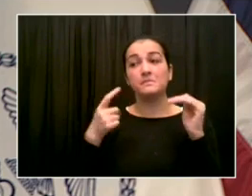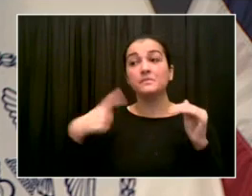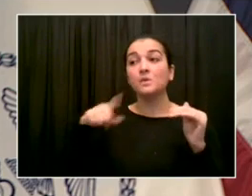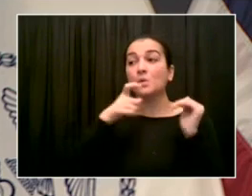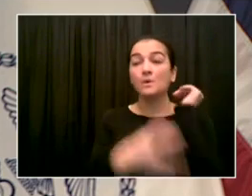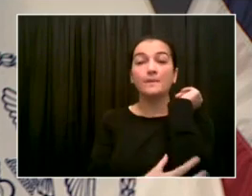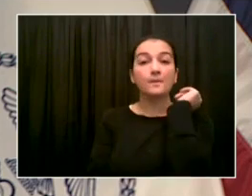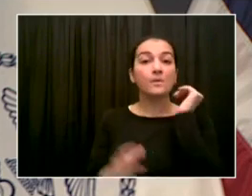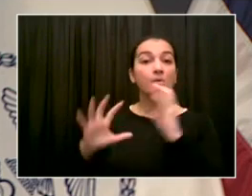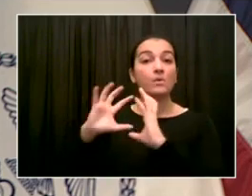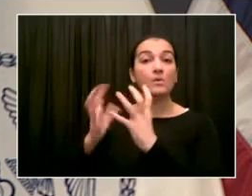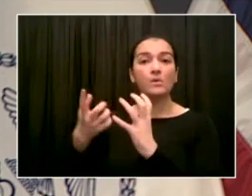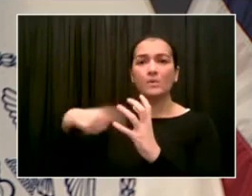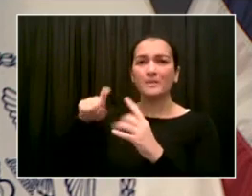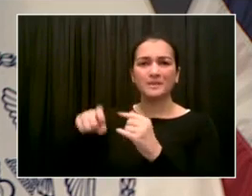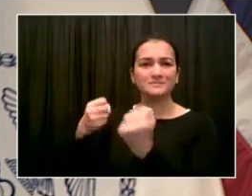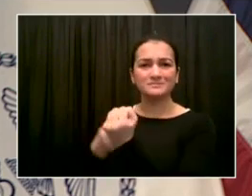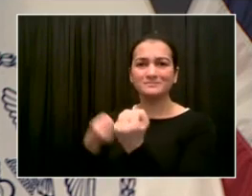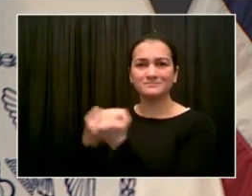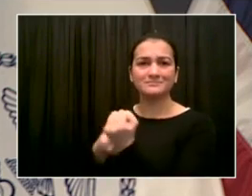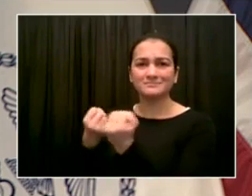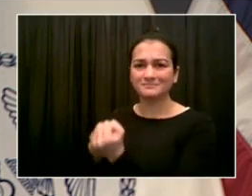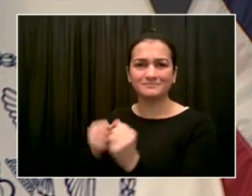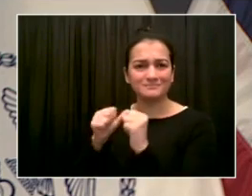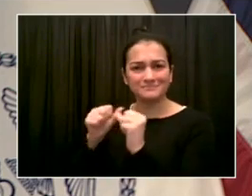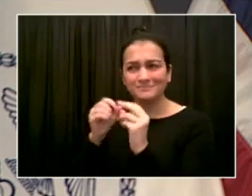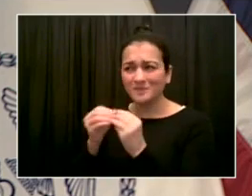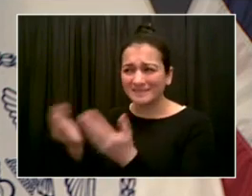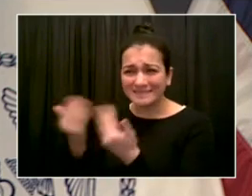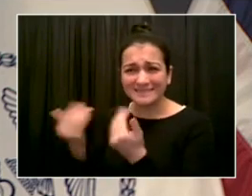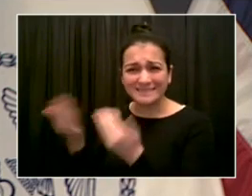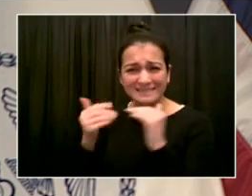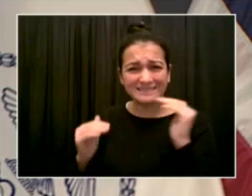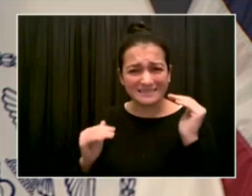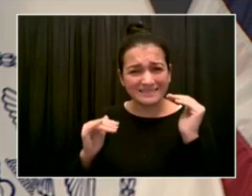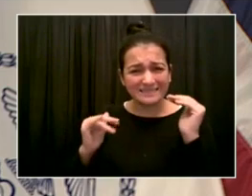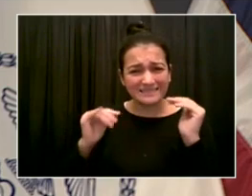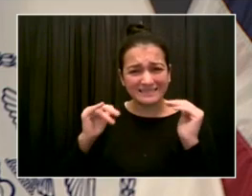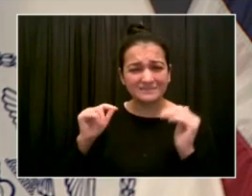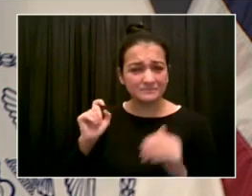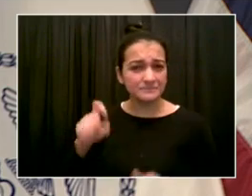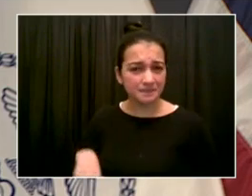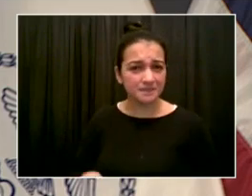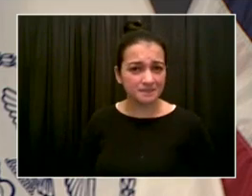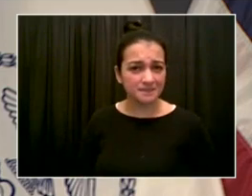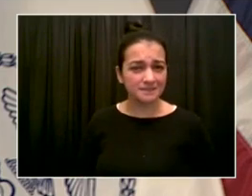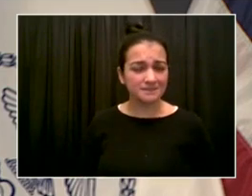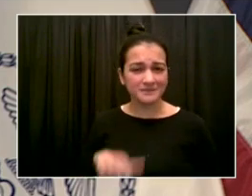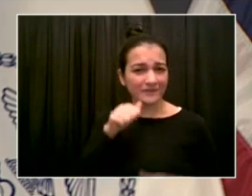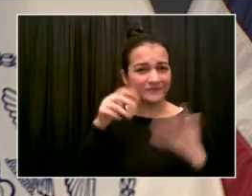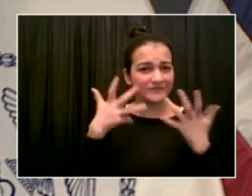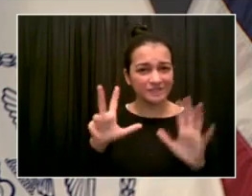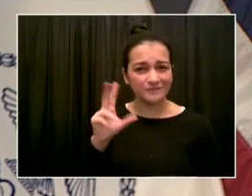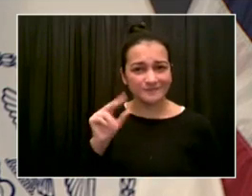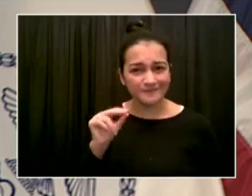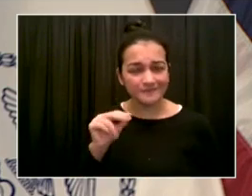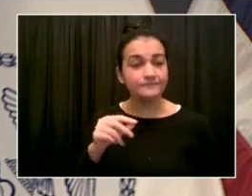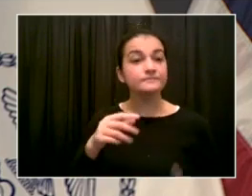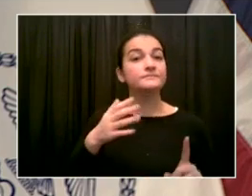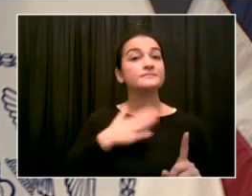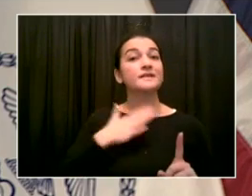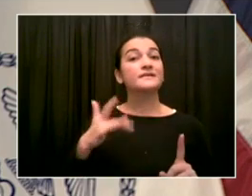a huge transfer of wealth. I'm a believer in redistribution of wealth. It happened to the tune of tens of billions of dollars. It's